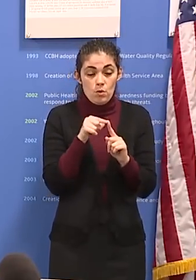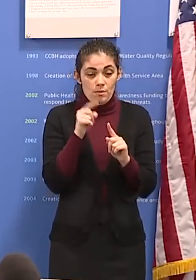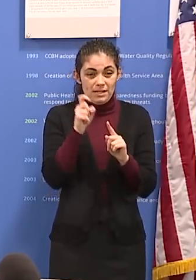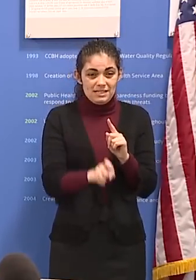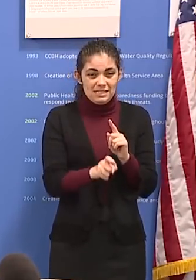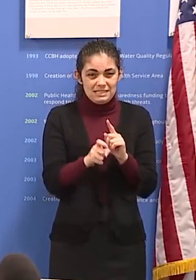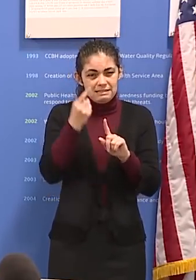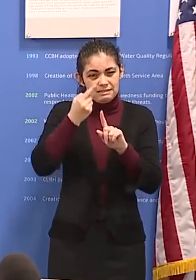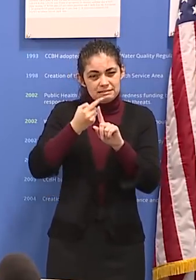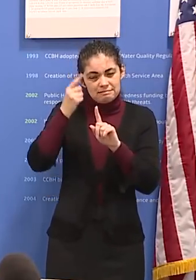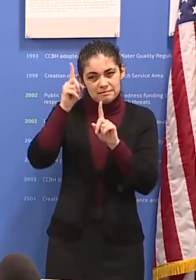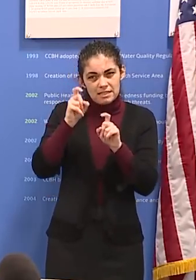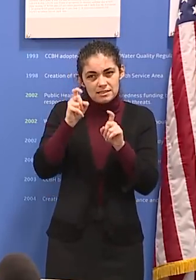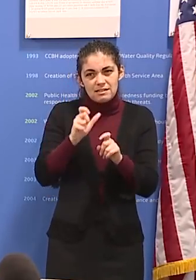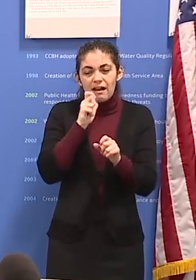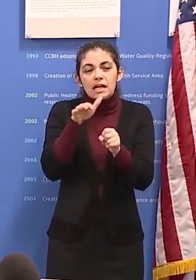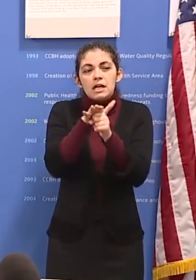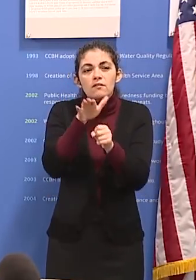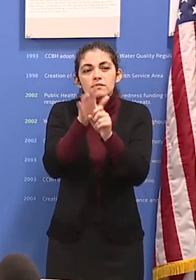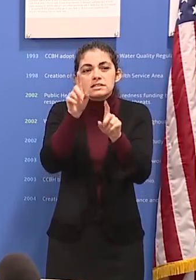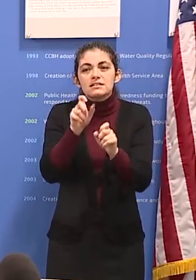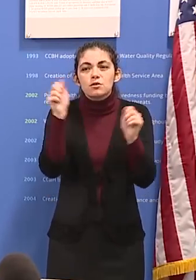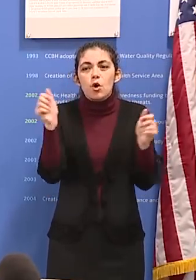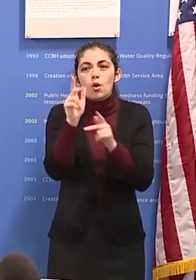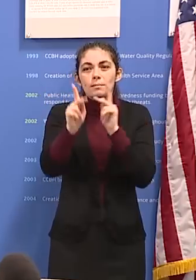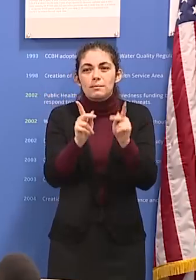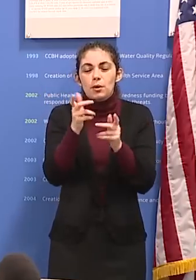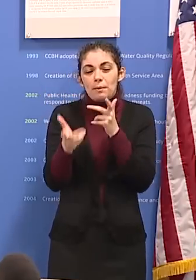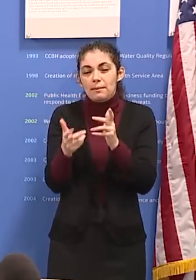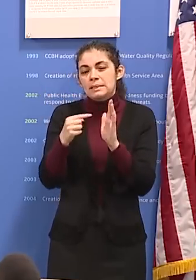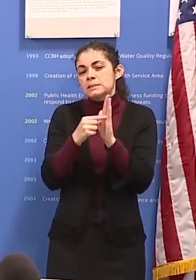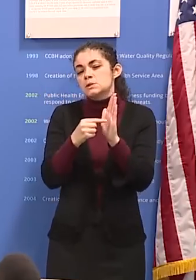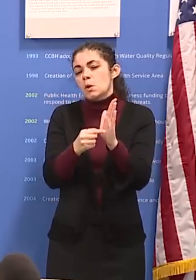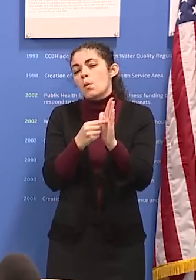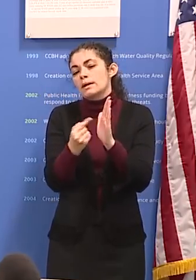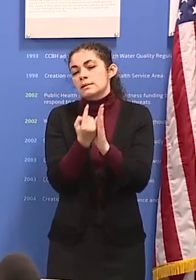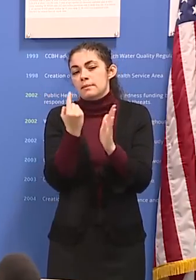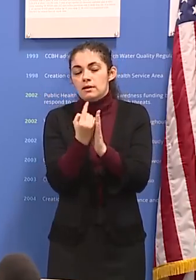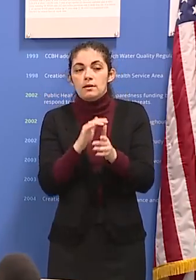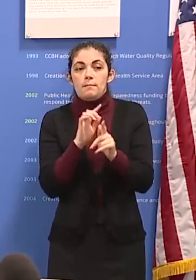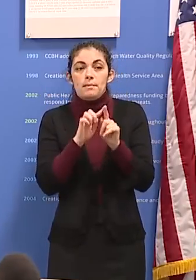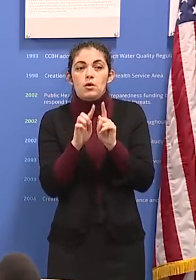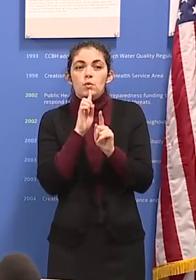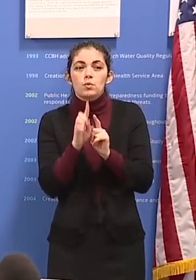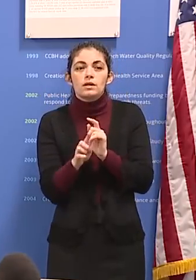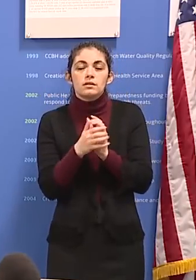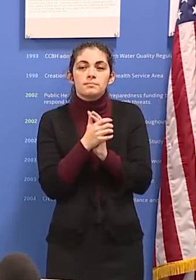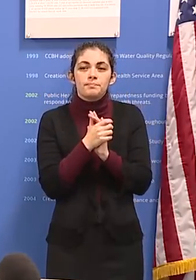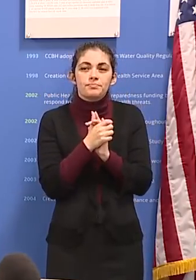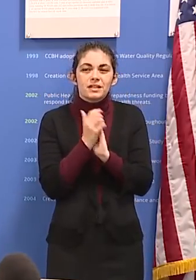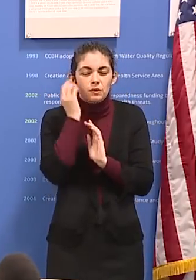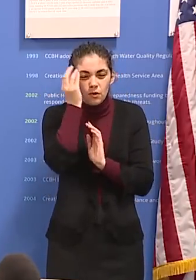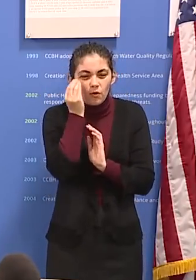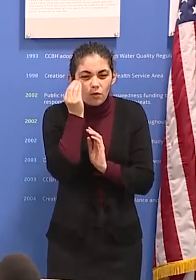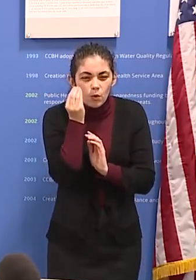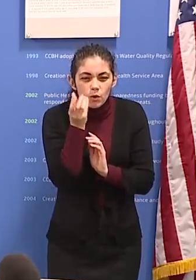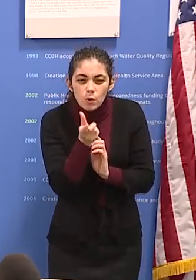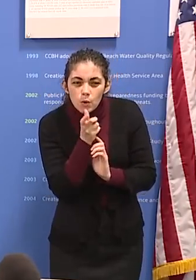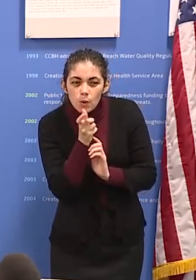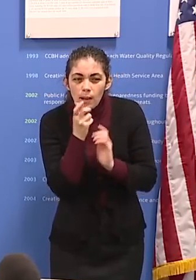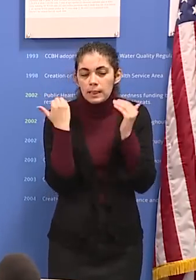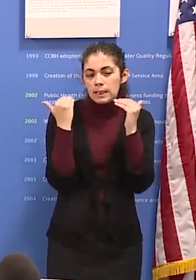to sample. We don't have enough testing to sample everyone who may be symptomatic from a cluster. So we try to be very thoughtful about